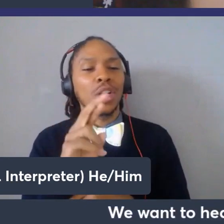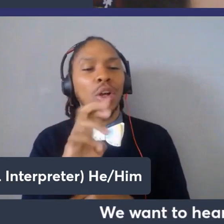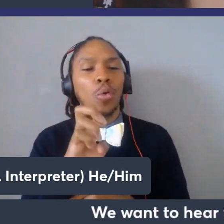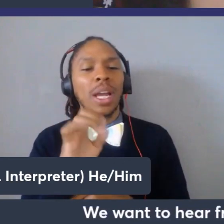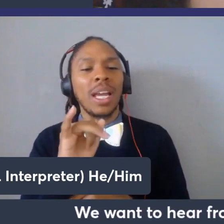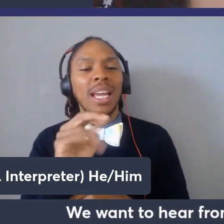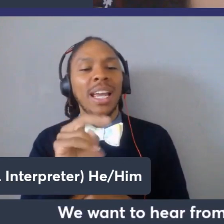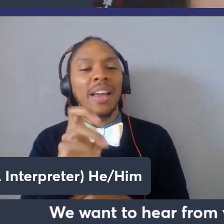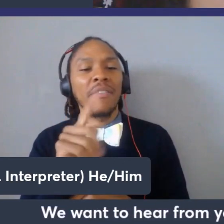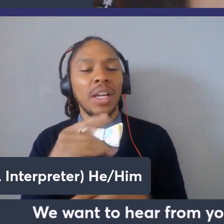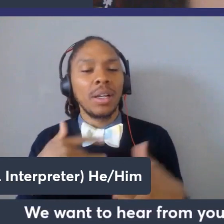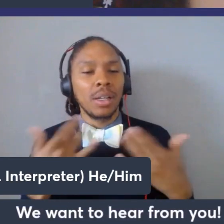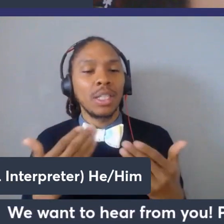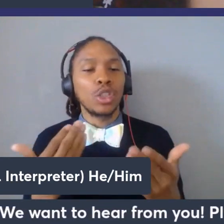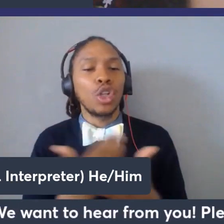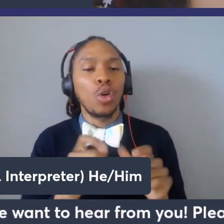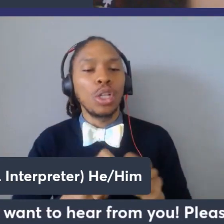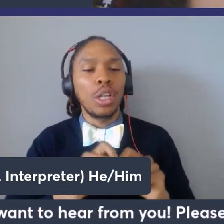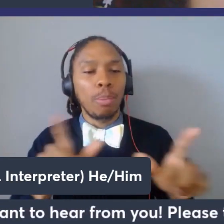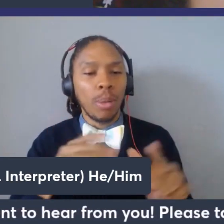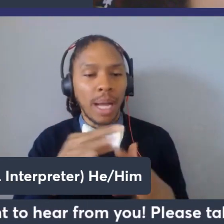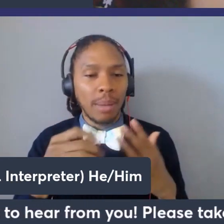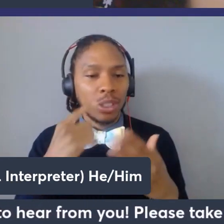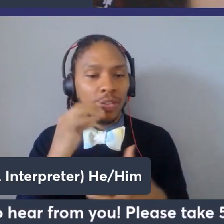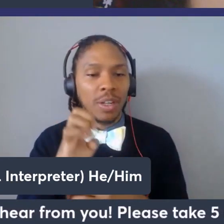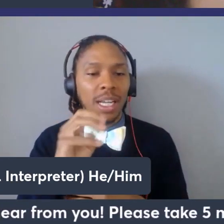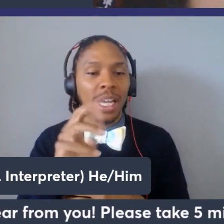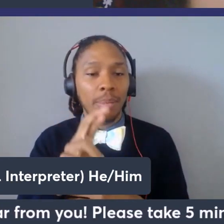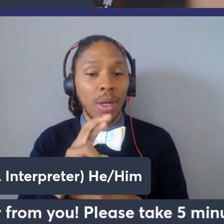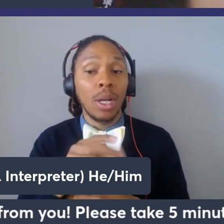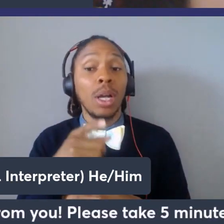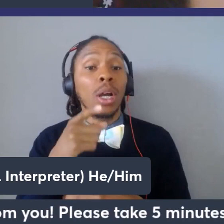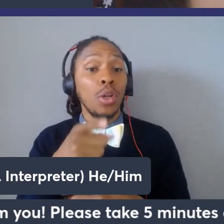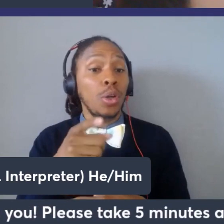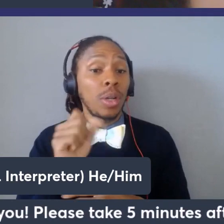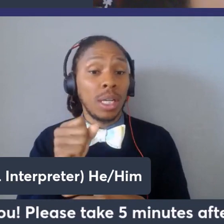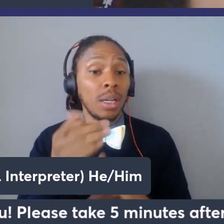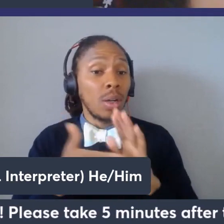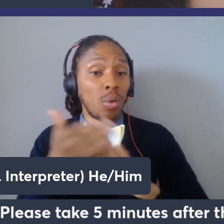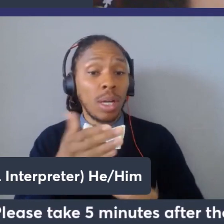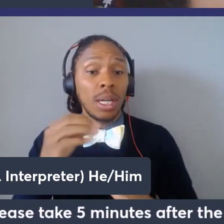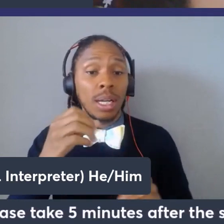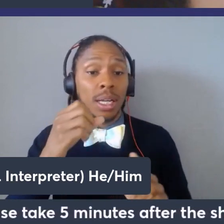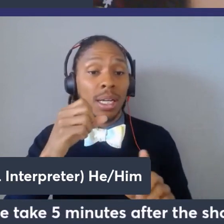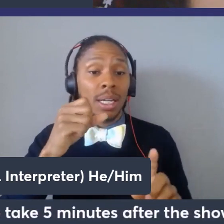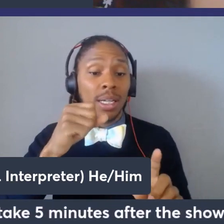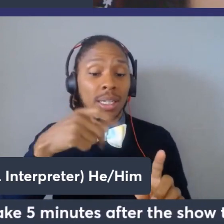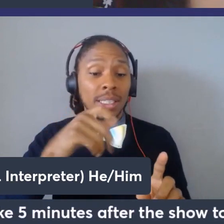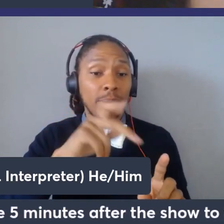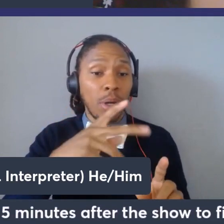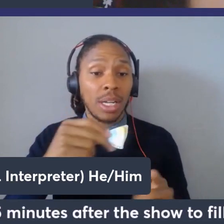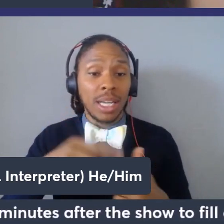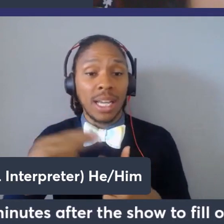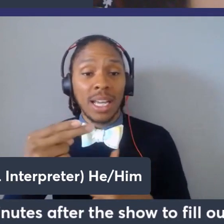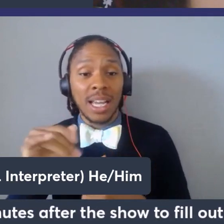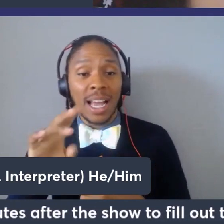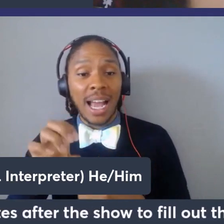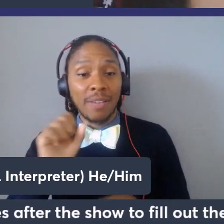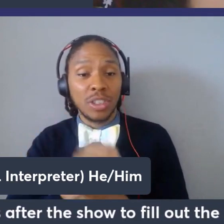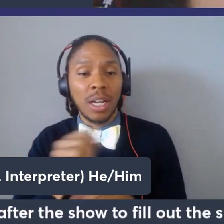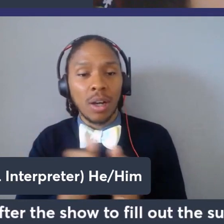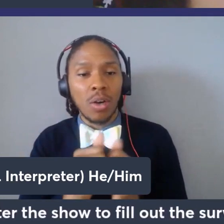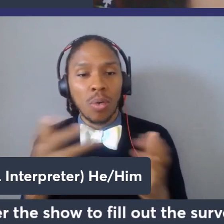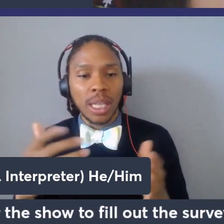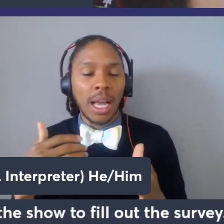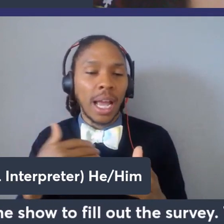EMR Serverless is a new deployment option for EMR, where you can run Spark and Hive jobs without having to worry about